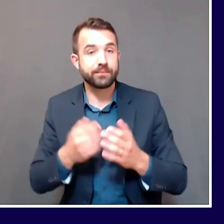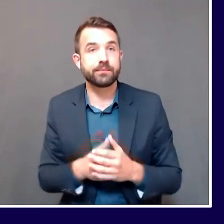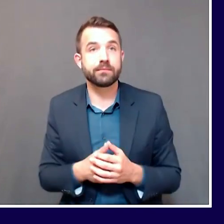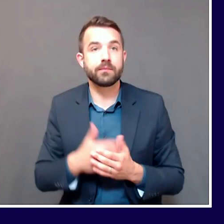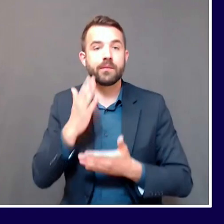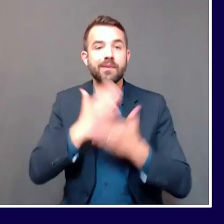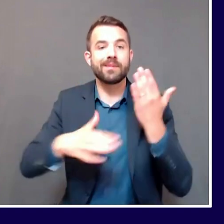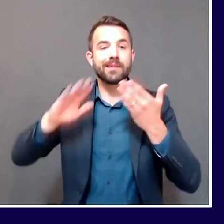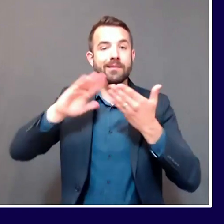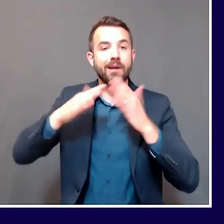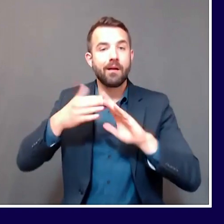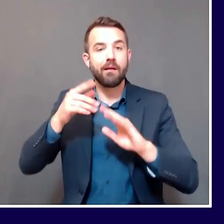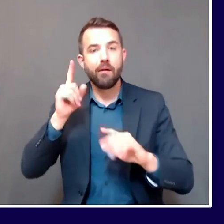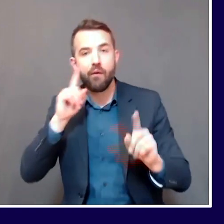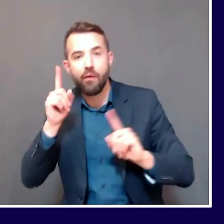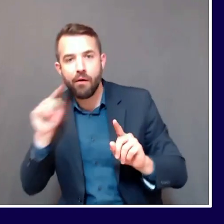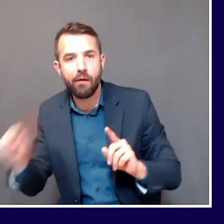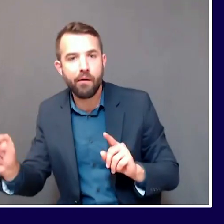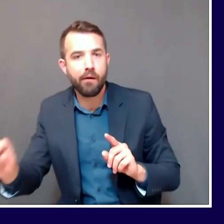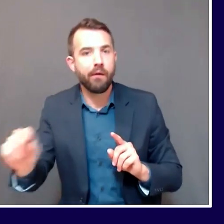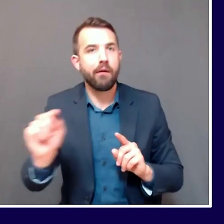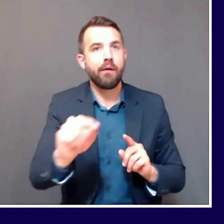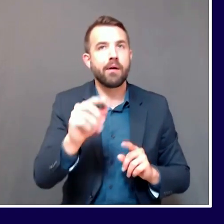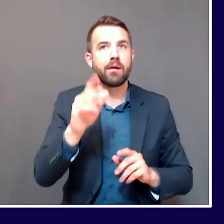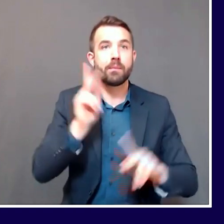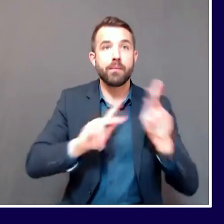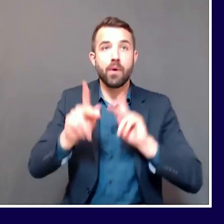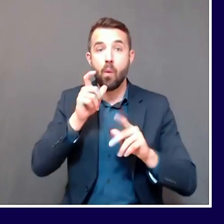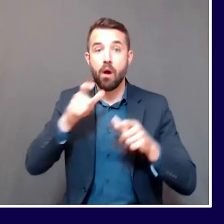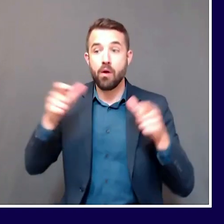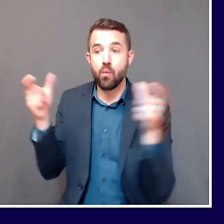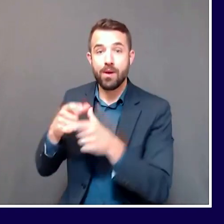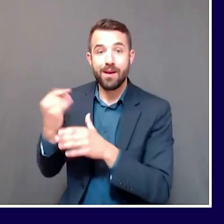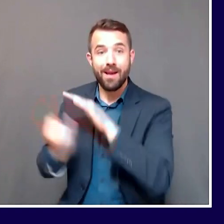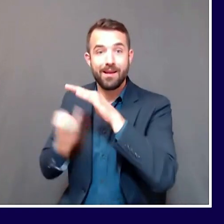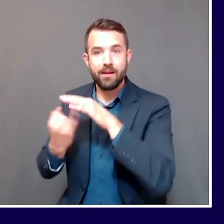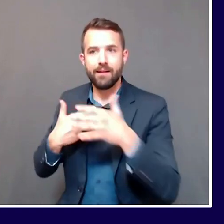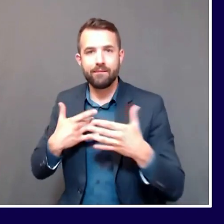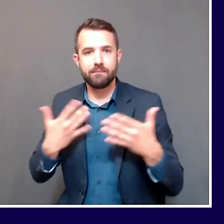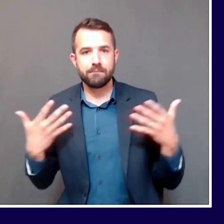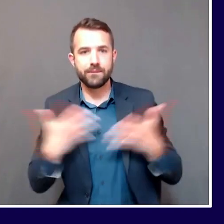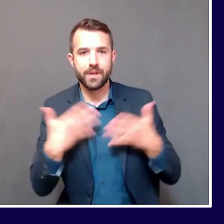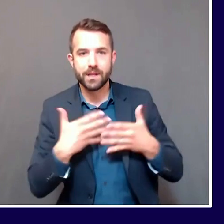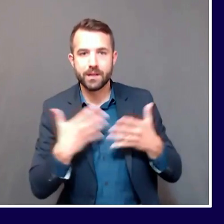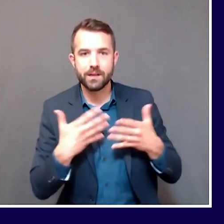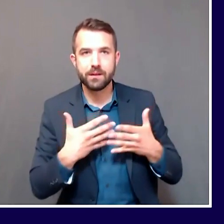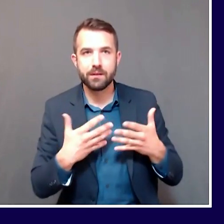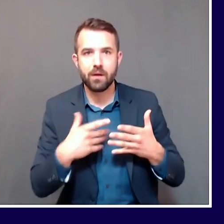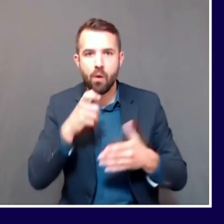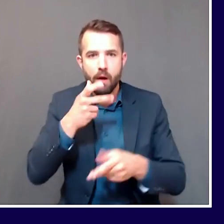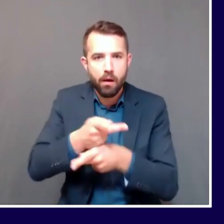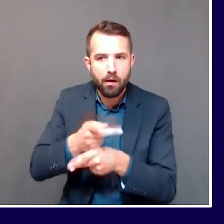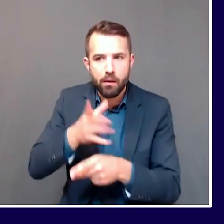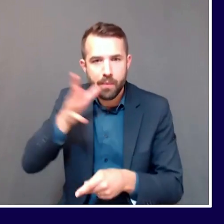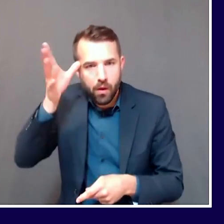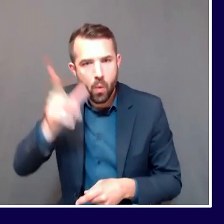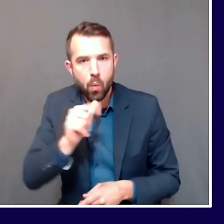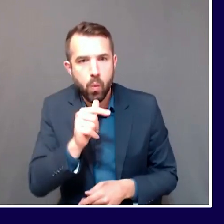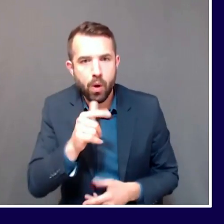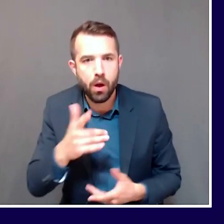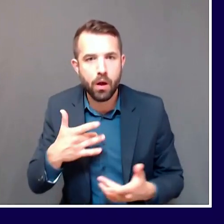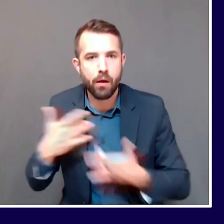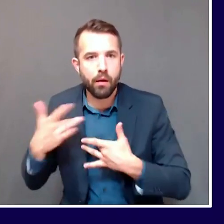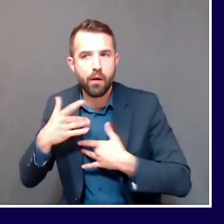of going into isolation because what happens to your parents or your children and who's going to care for them? That may mean that they're not taking care